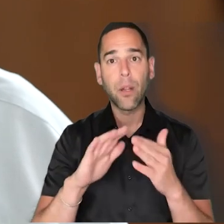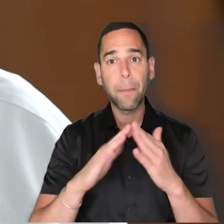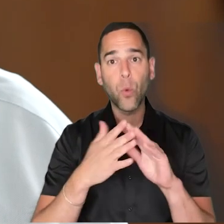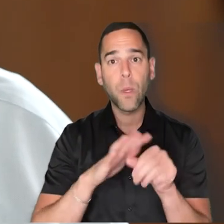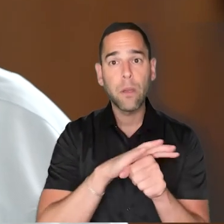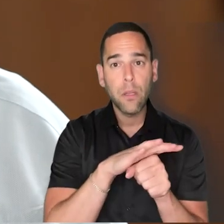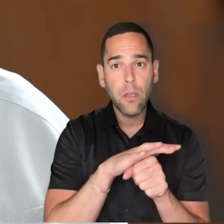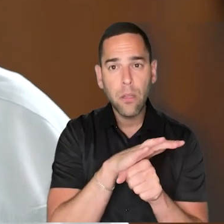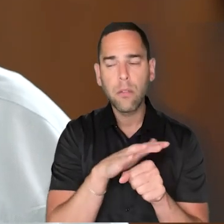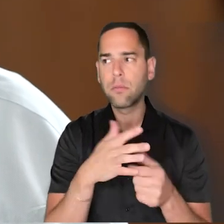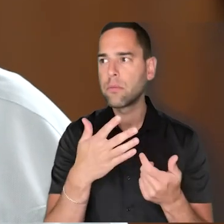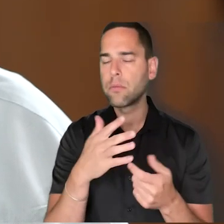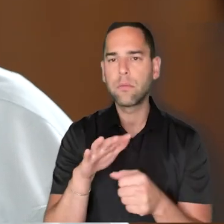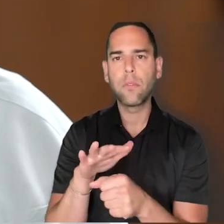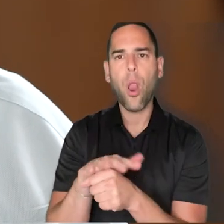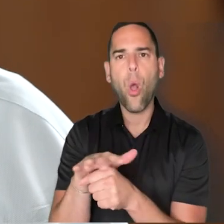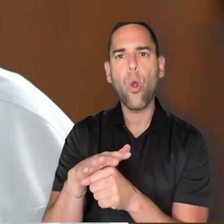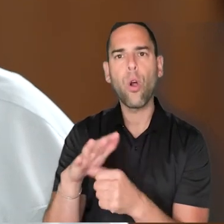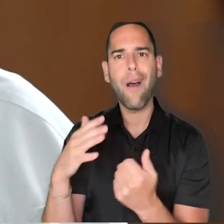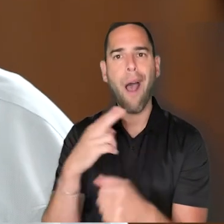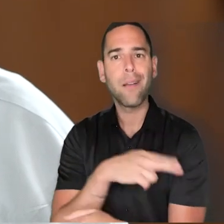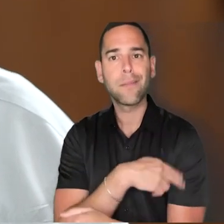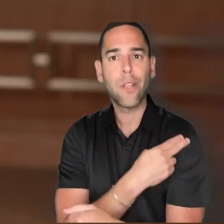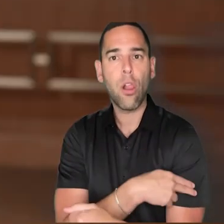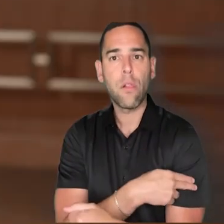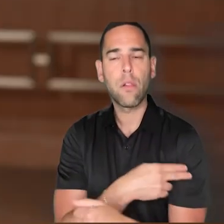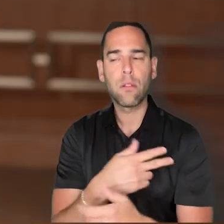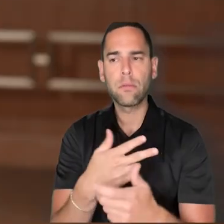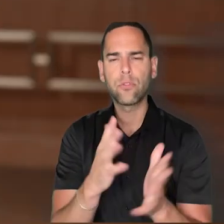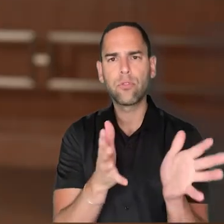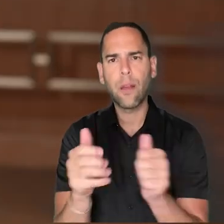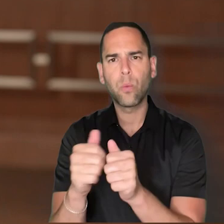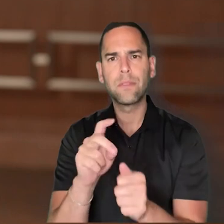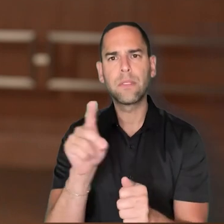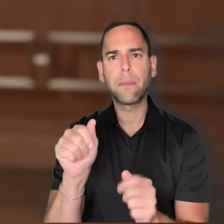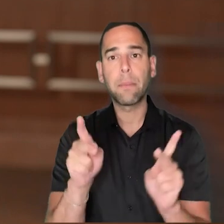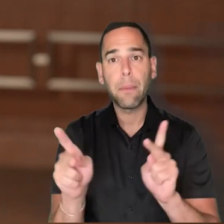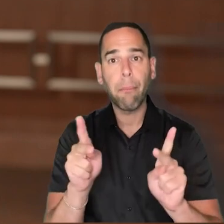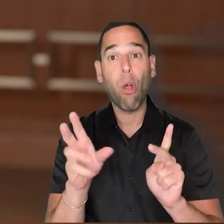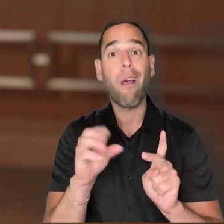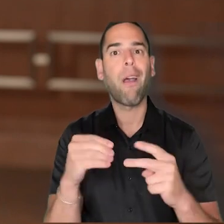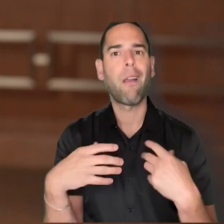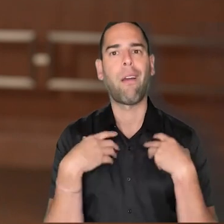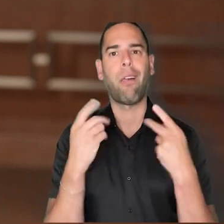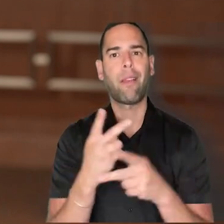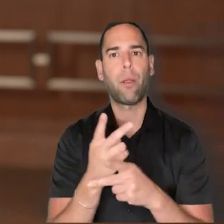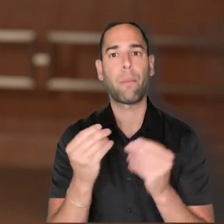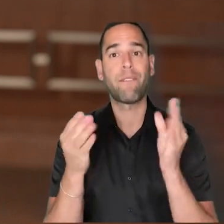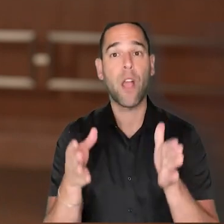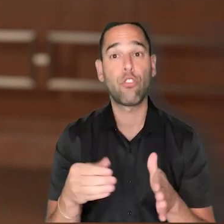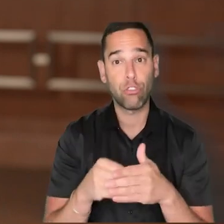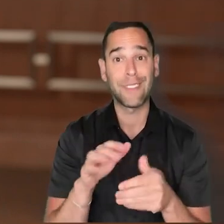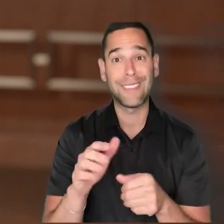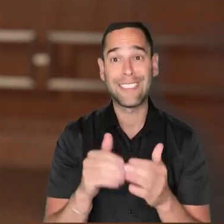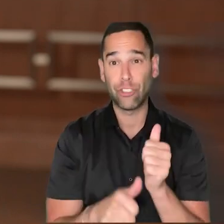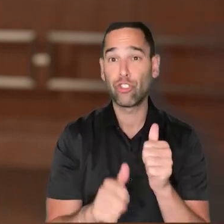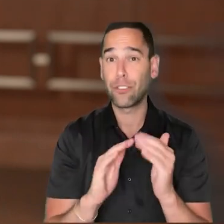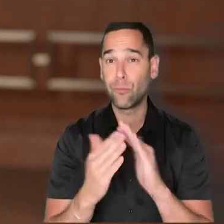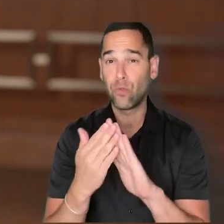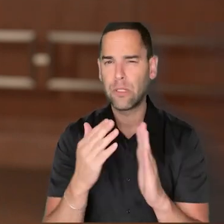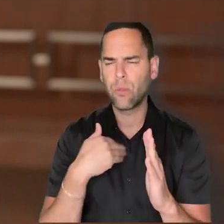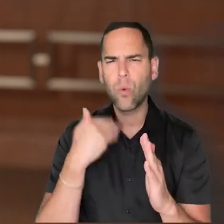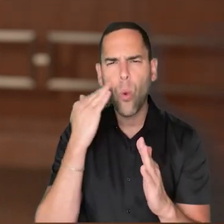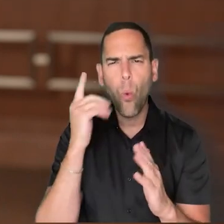in a community, the local public health hospitals, and talking to disabled people and healthcare providers in the